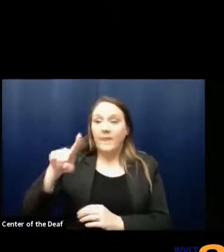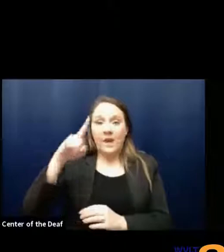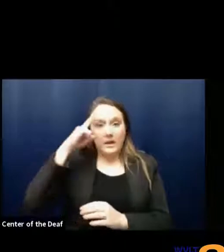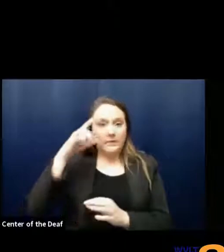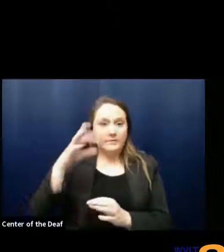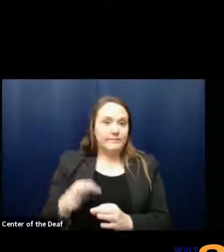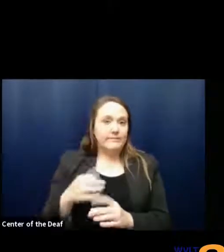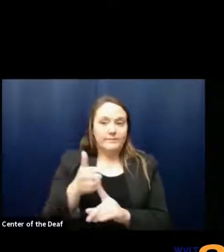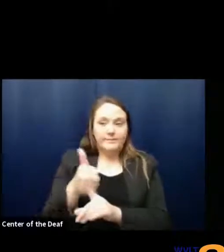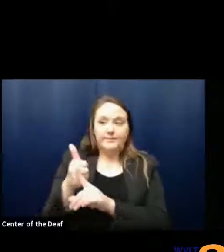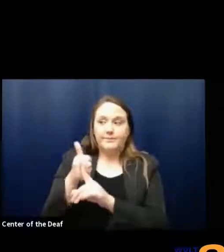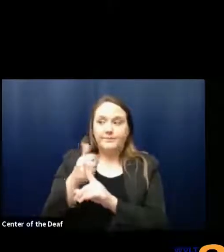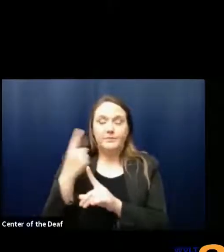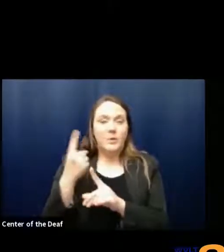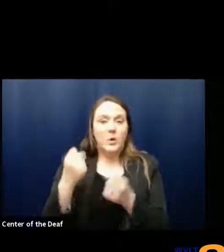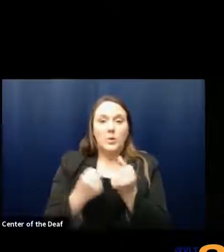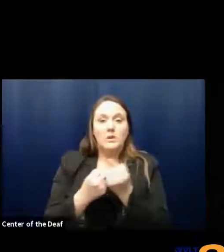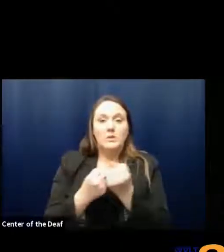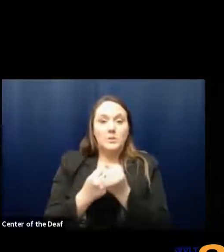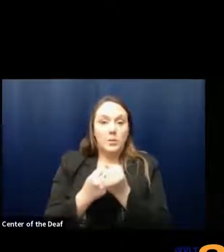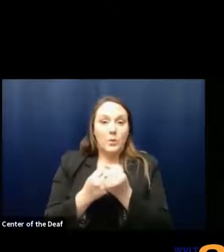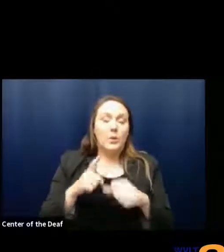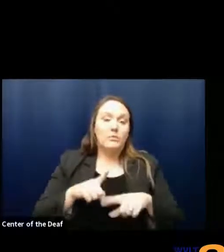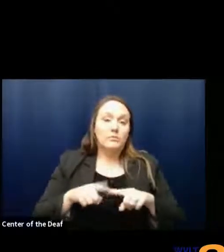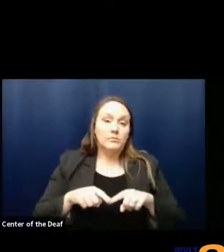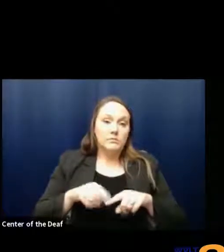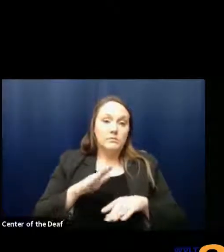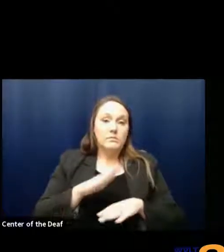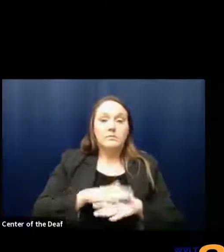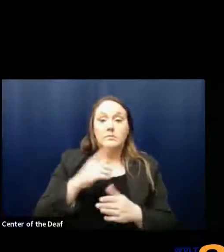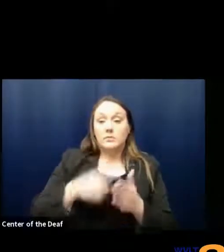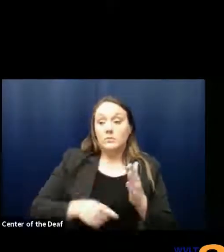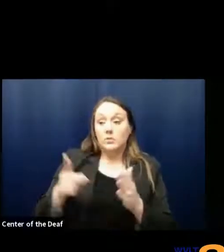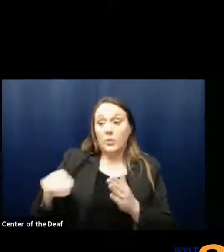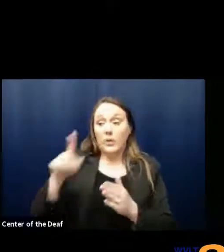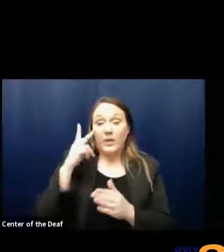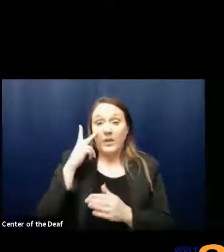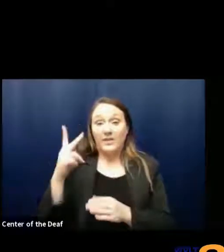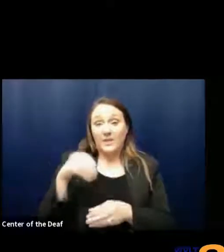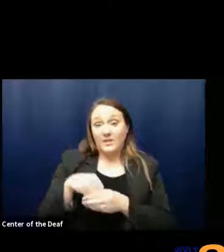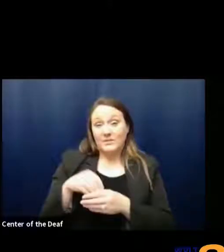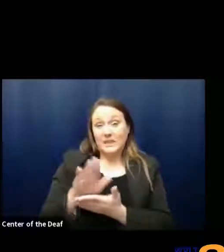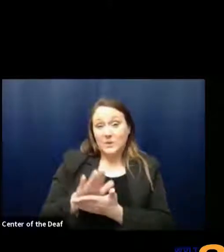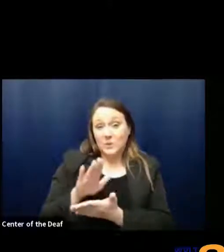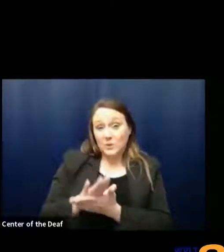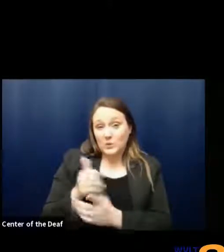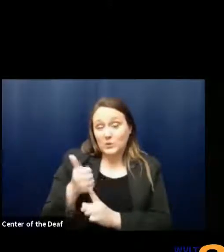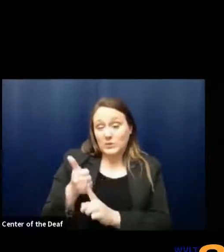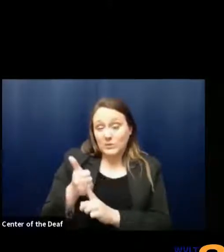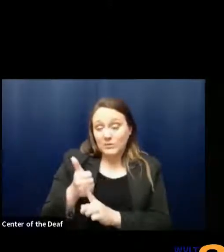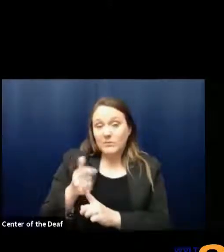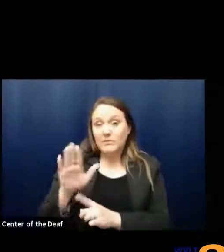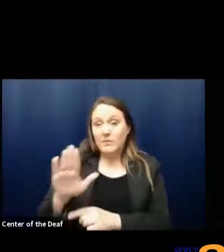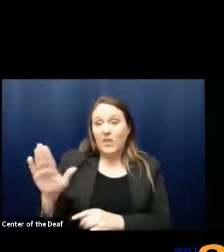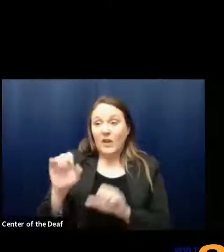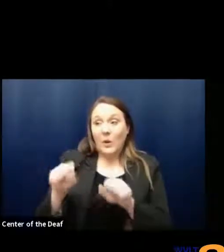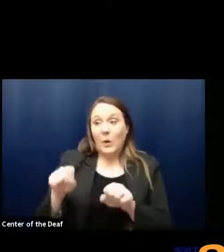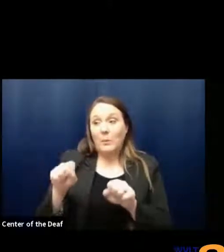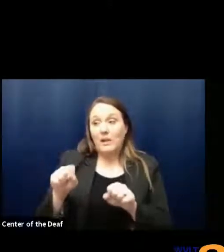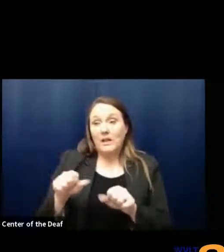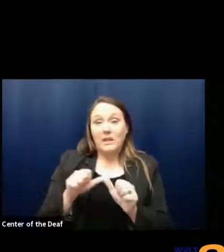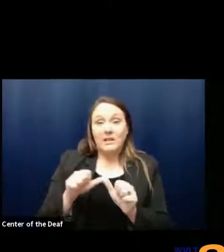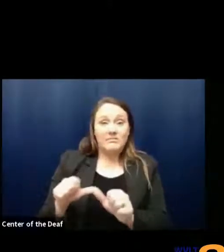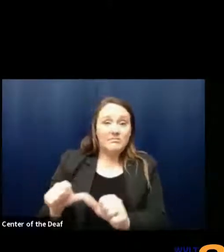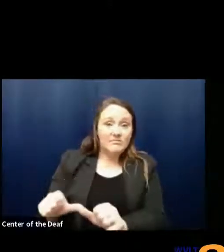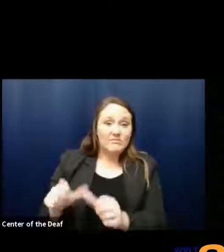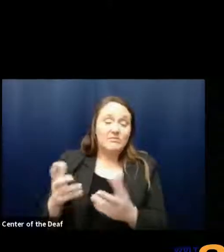and we always support that based on what they were seeing within the schools and their capability to keep things going